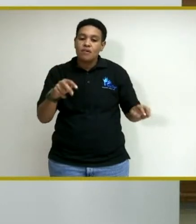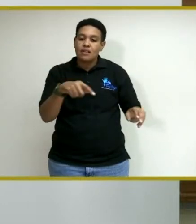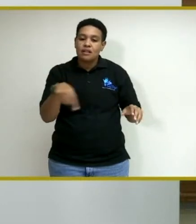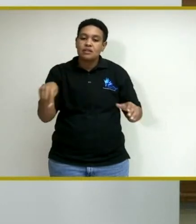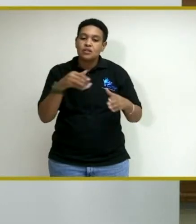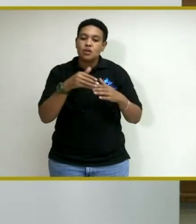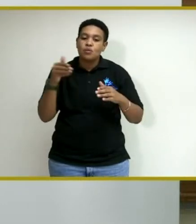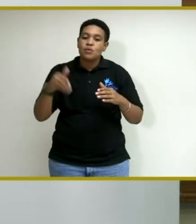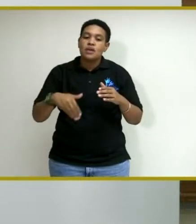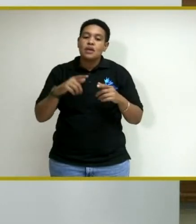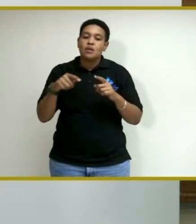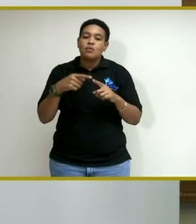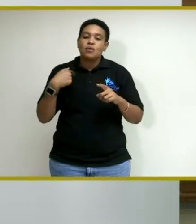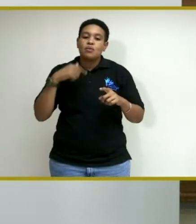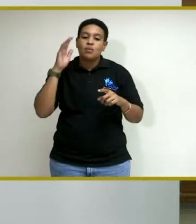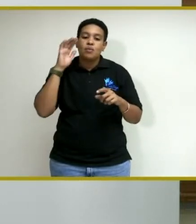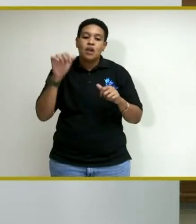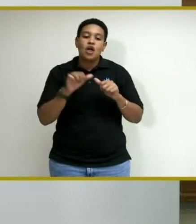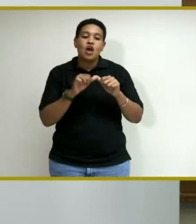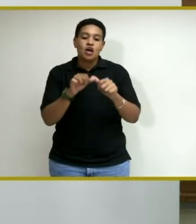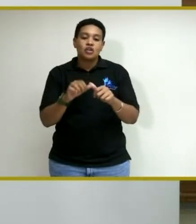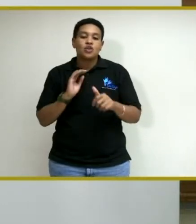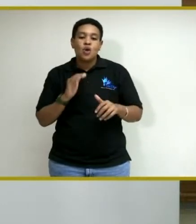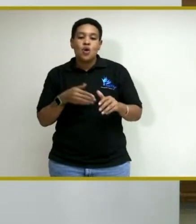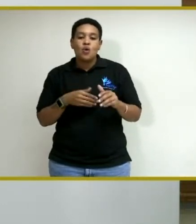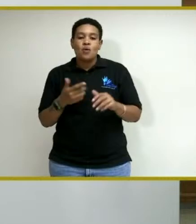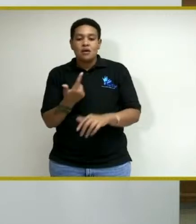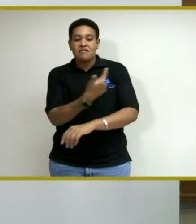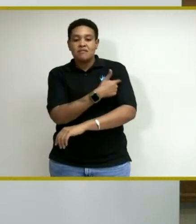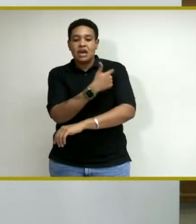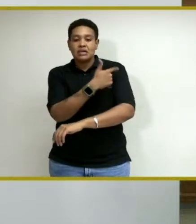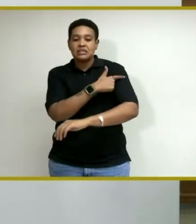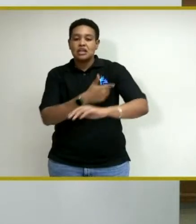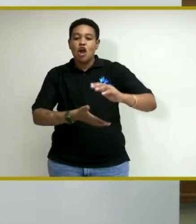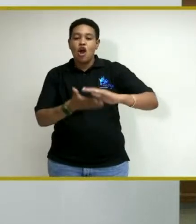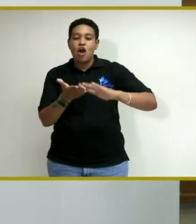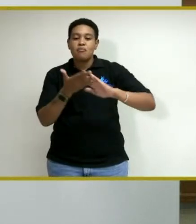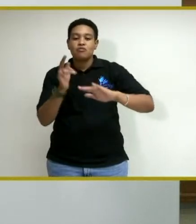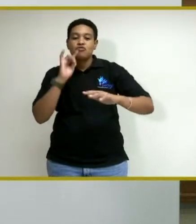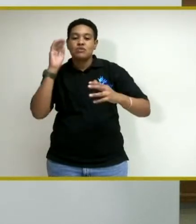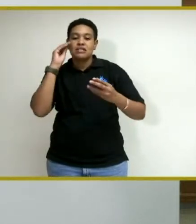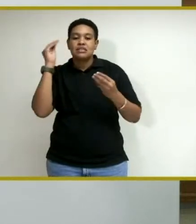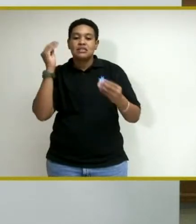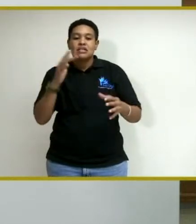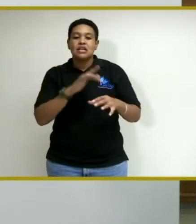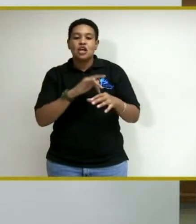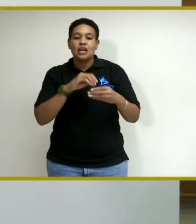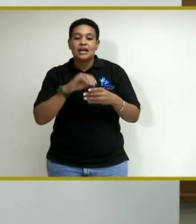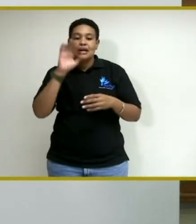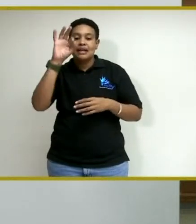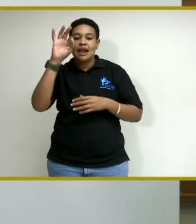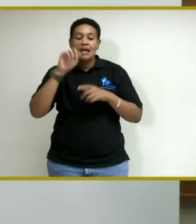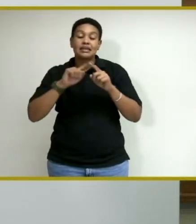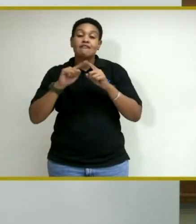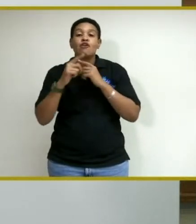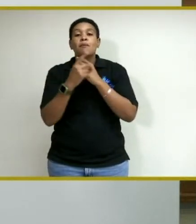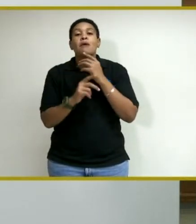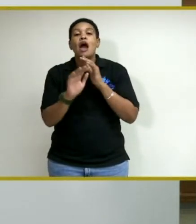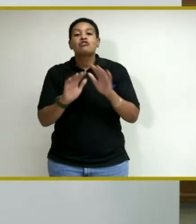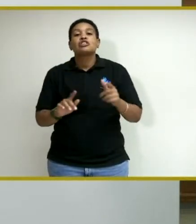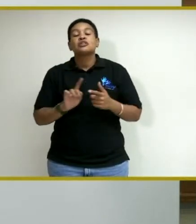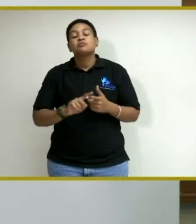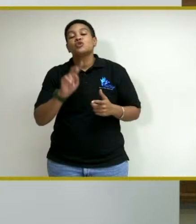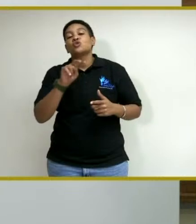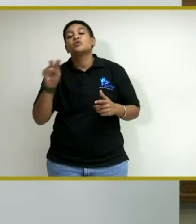when we will continue our blitz operations, as said earlier, in 9 parishes and